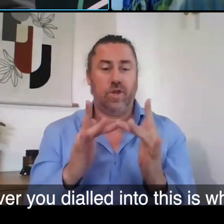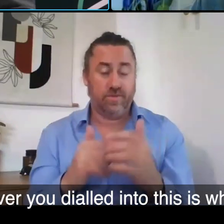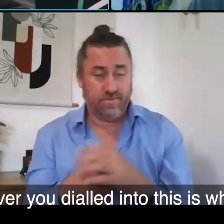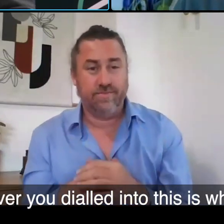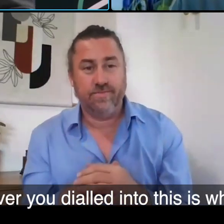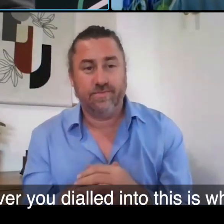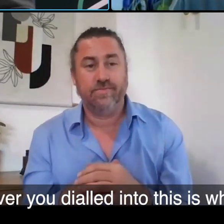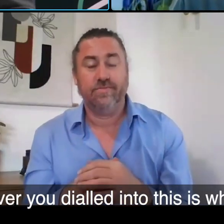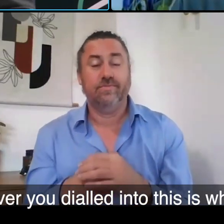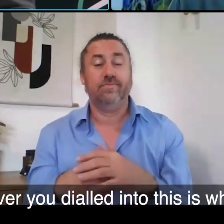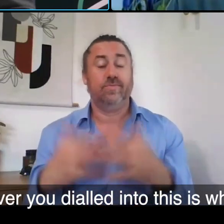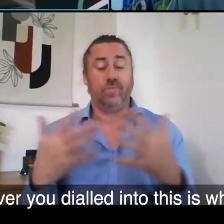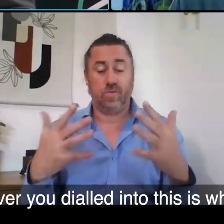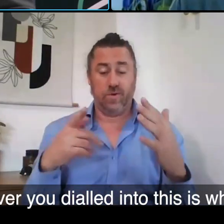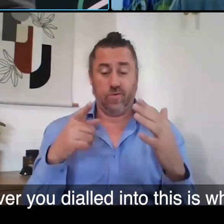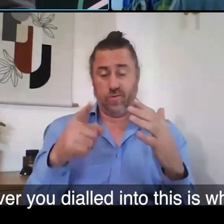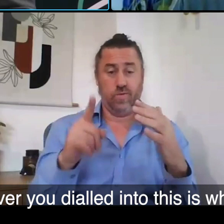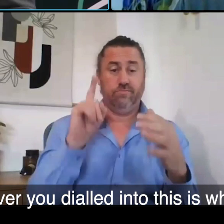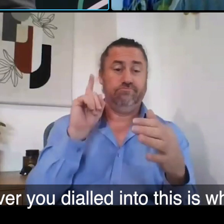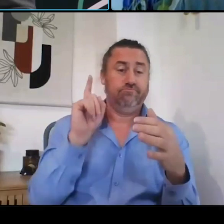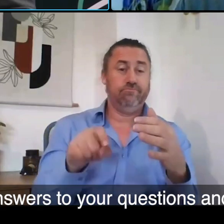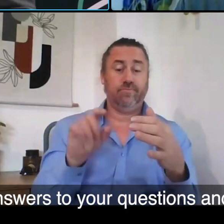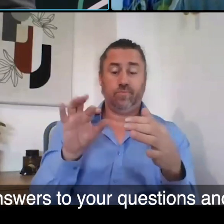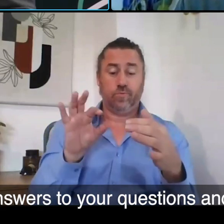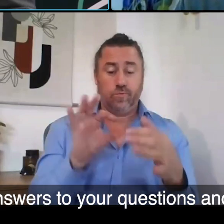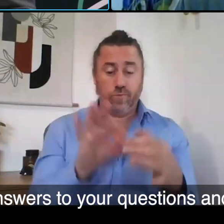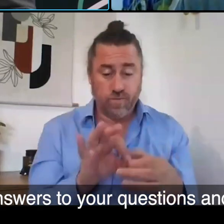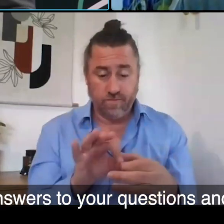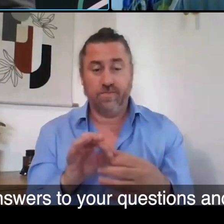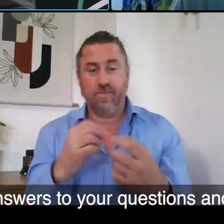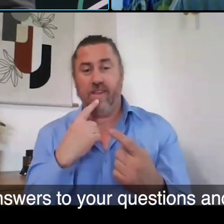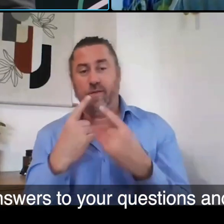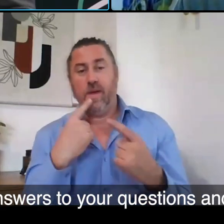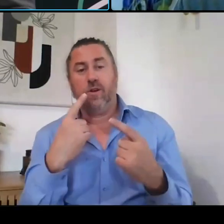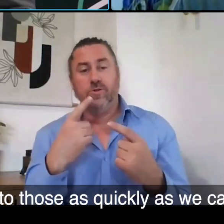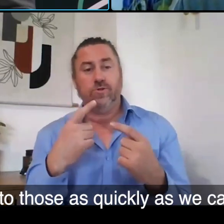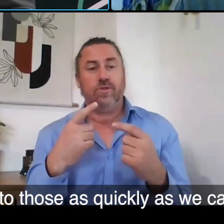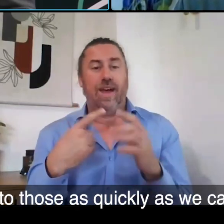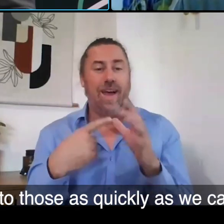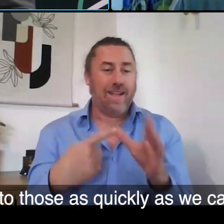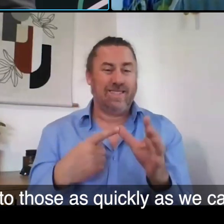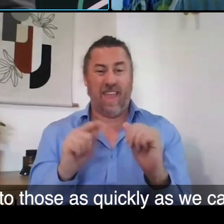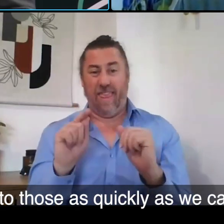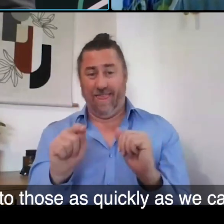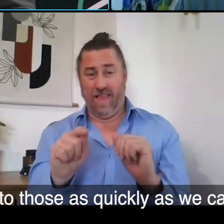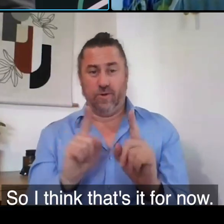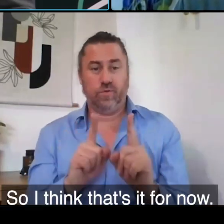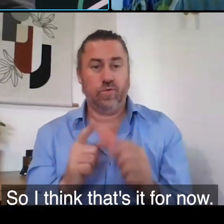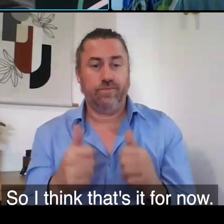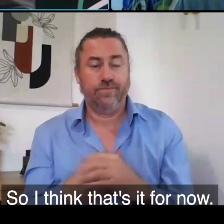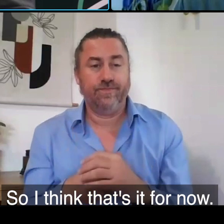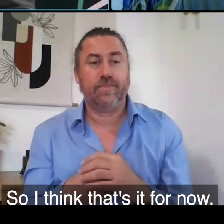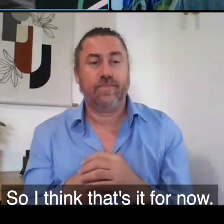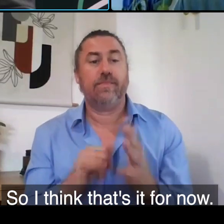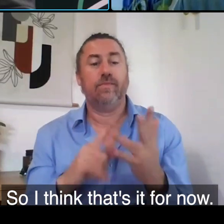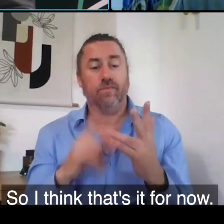so wherever you dialed into this is where you will find the answers to your questions, and we'll get onto those as quickly as we can. So